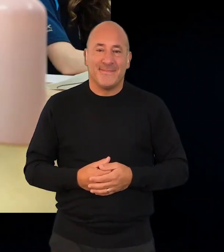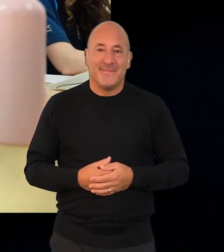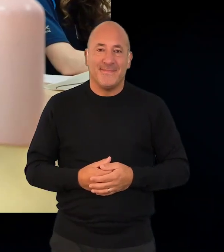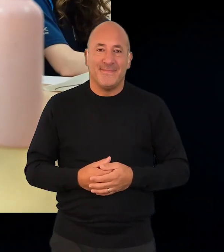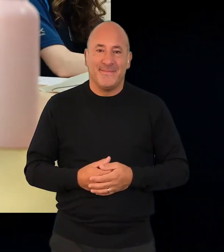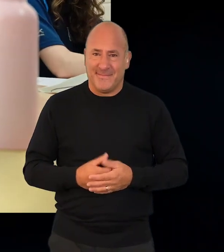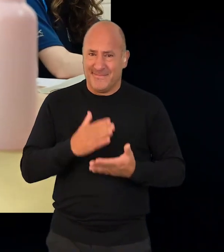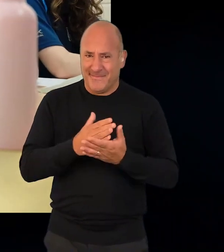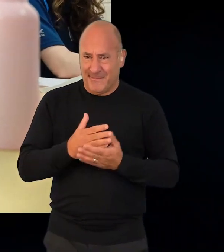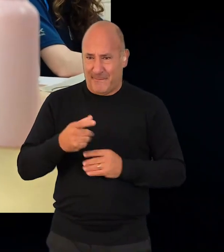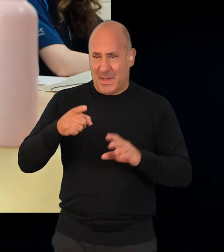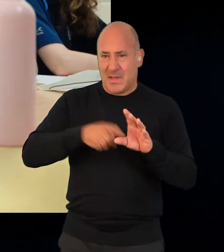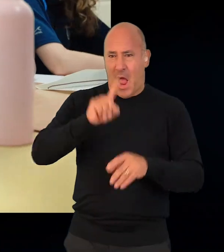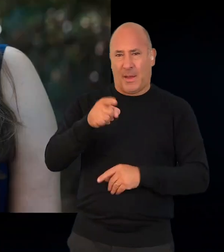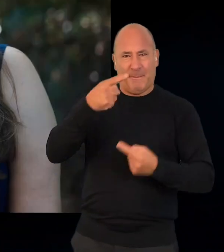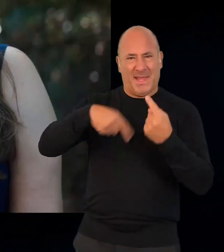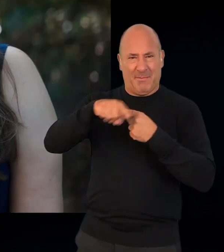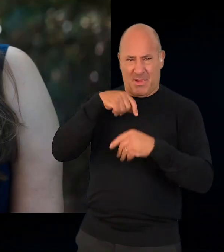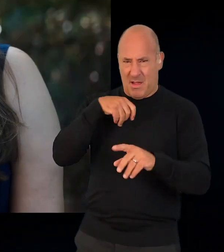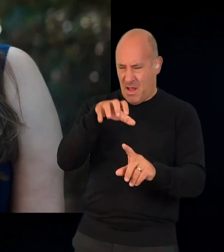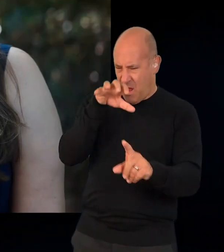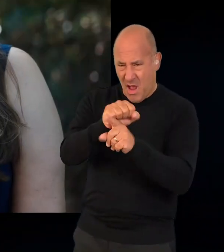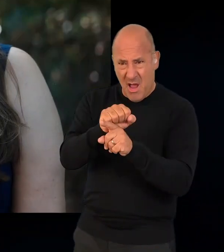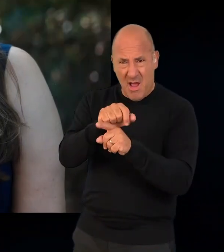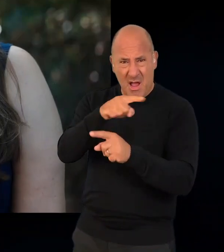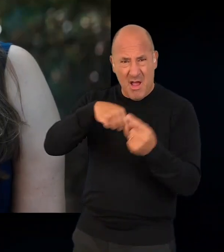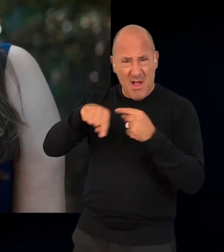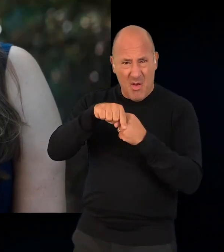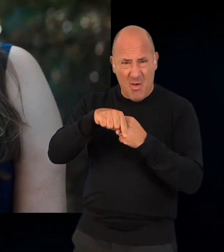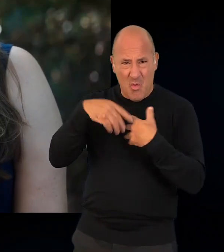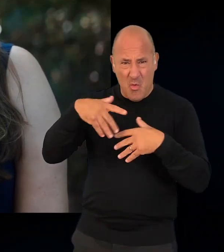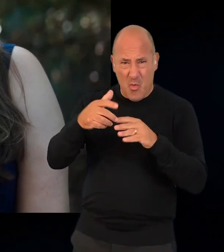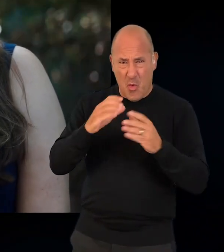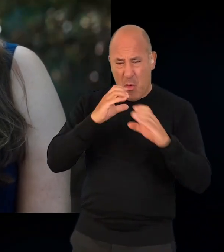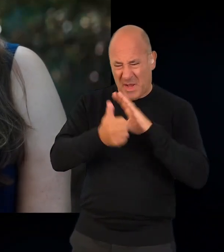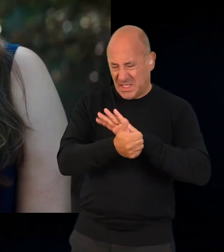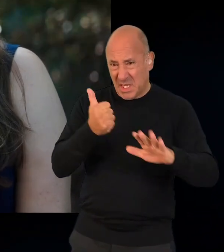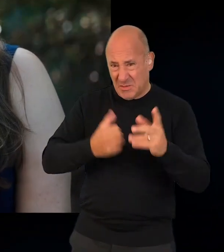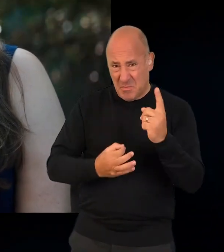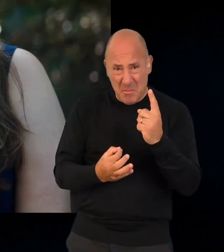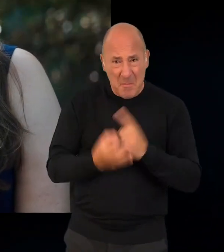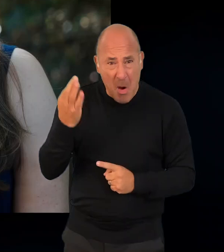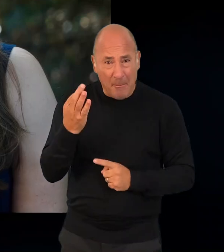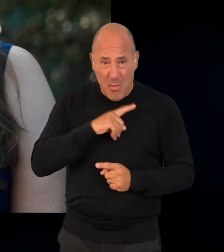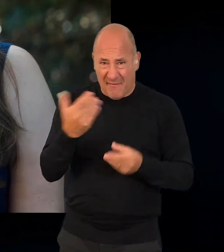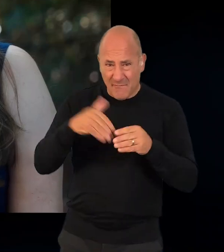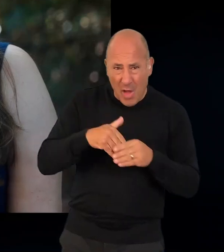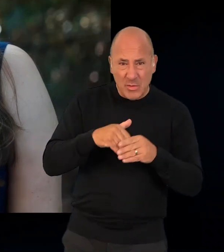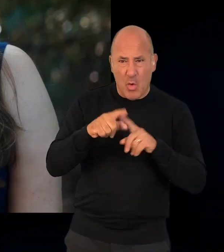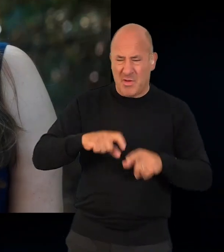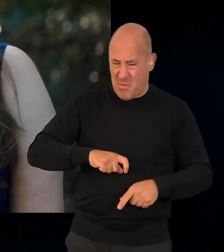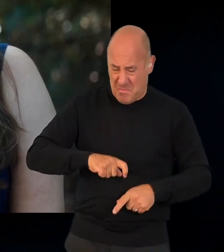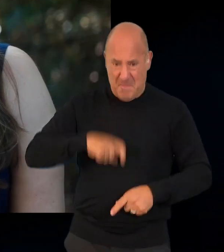I think it's really noticeable in our young people who've taken part how much their communication skills have improved, how